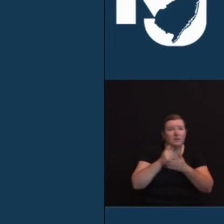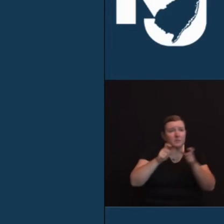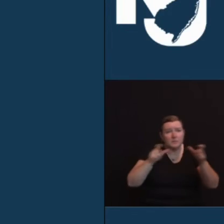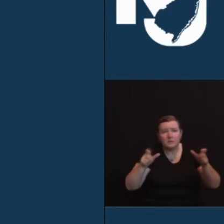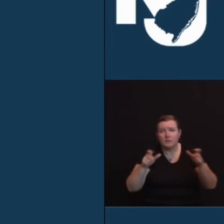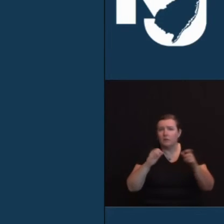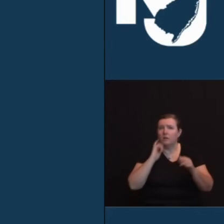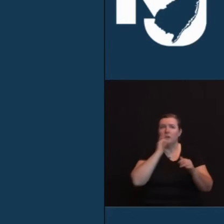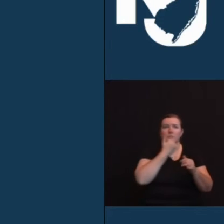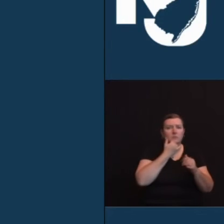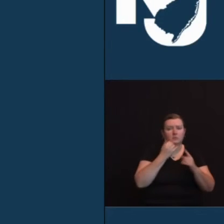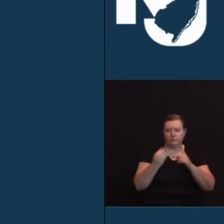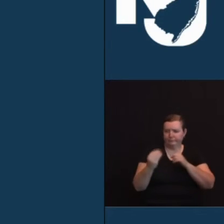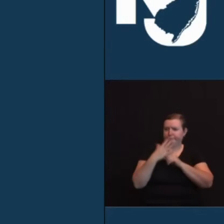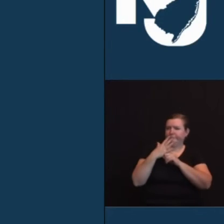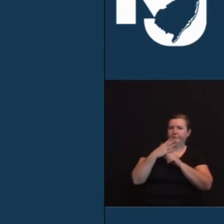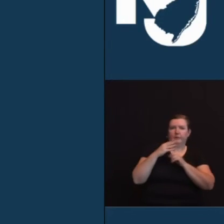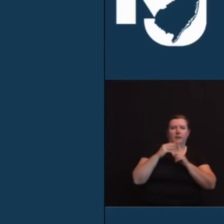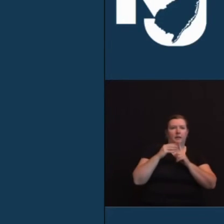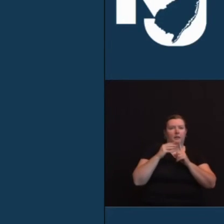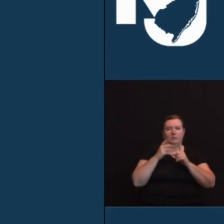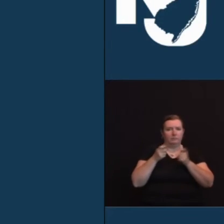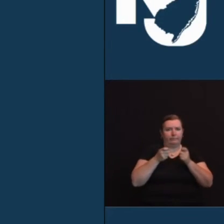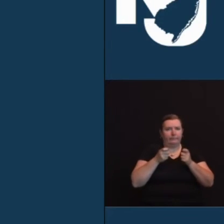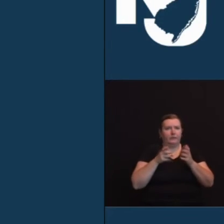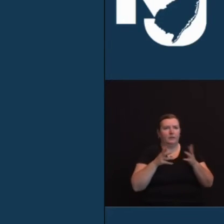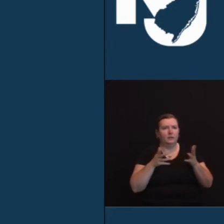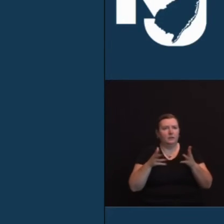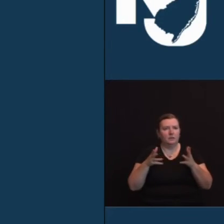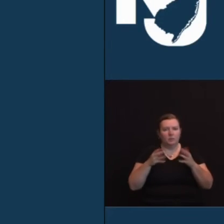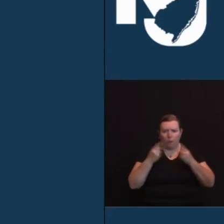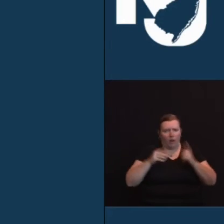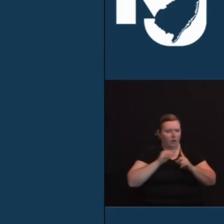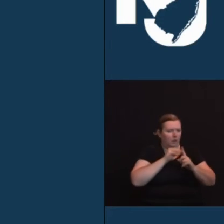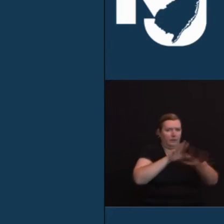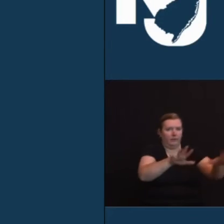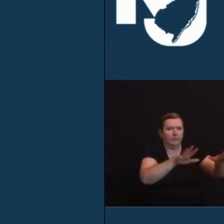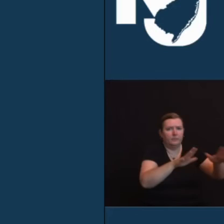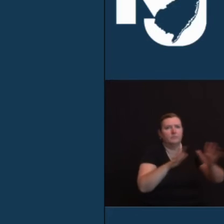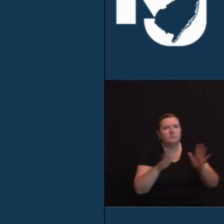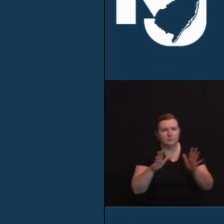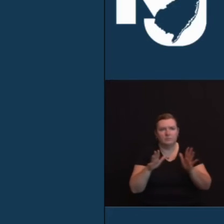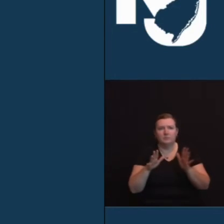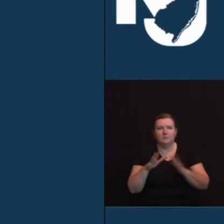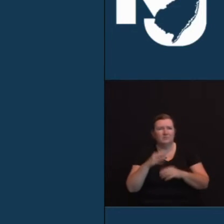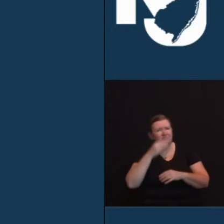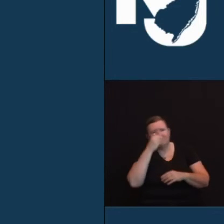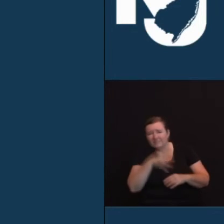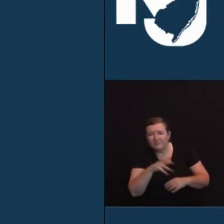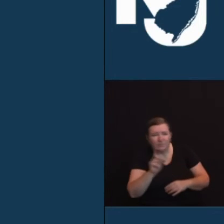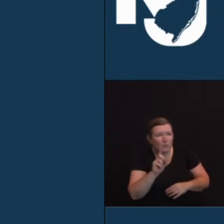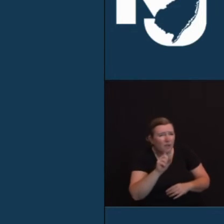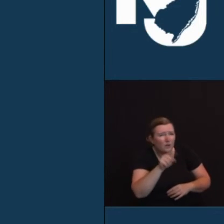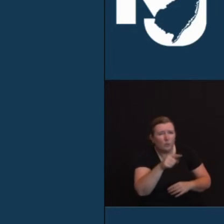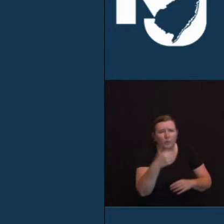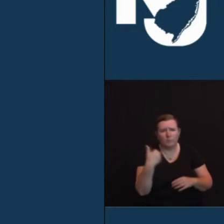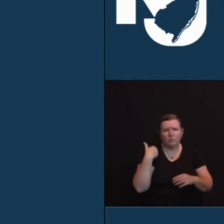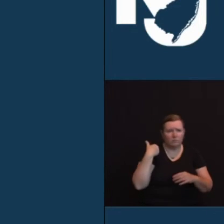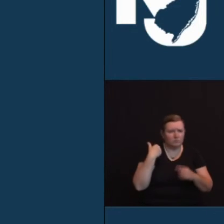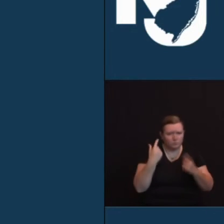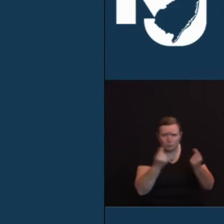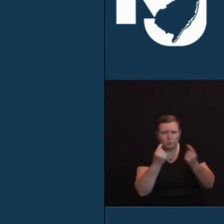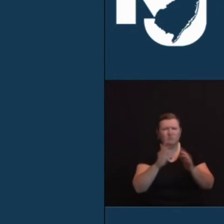else. They don't care where you were or what you were doing. The only thing they care about is taking